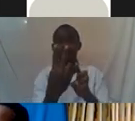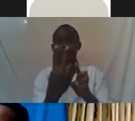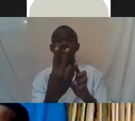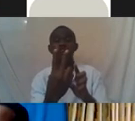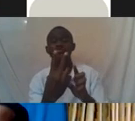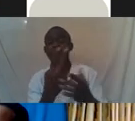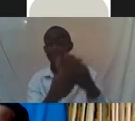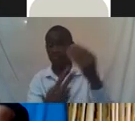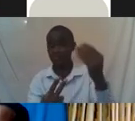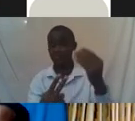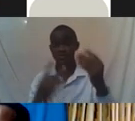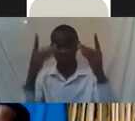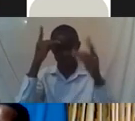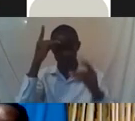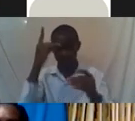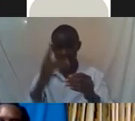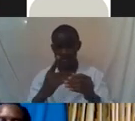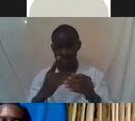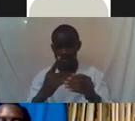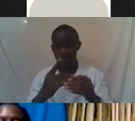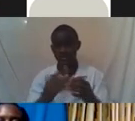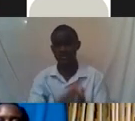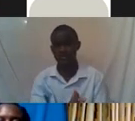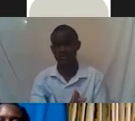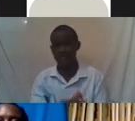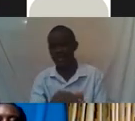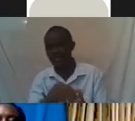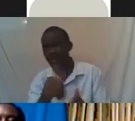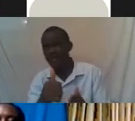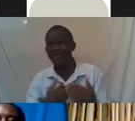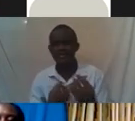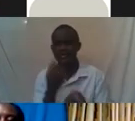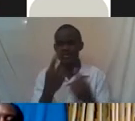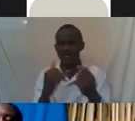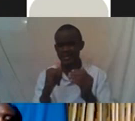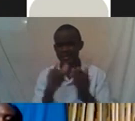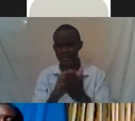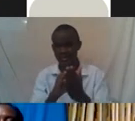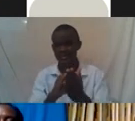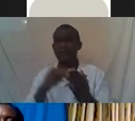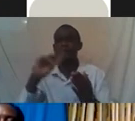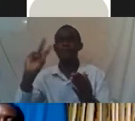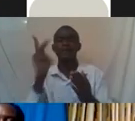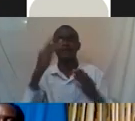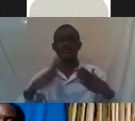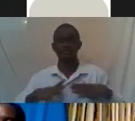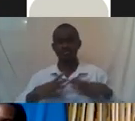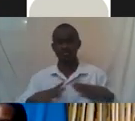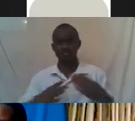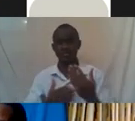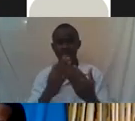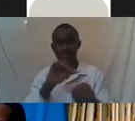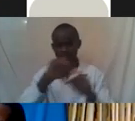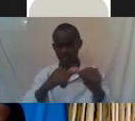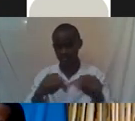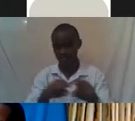decisions touch on some of the issues that hurt Kenyans, or that Kenyans care about the most, like the cost of government, the size